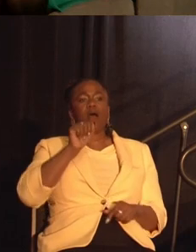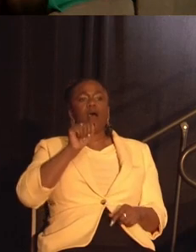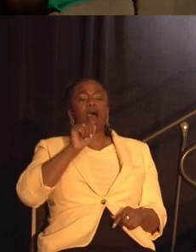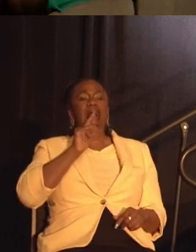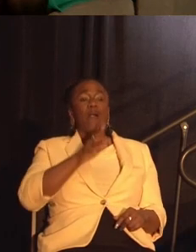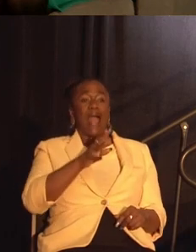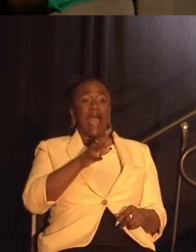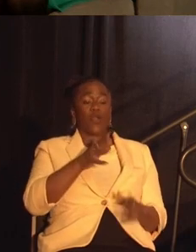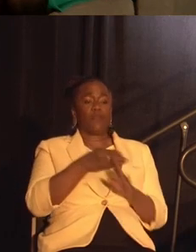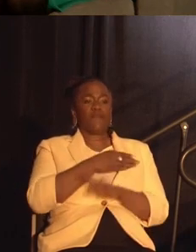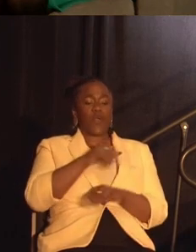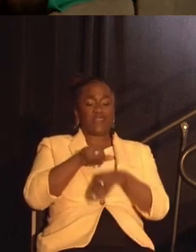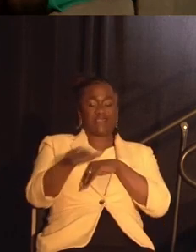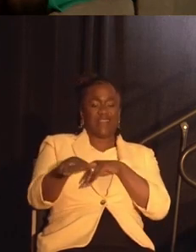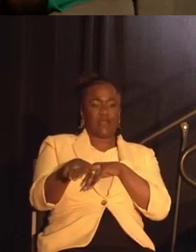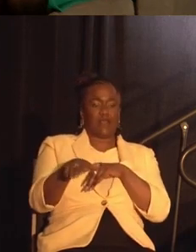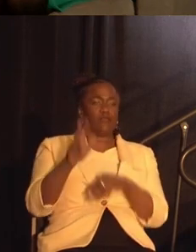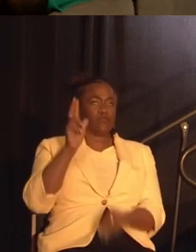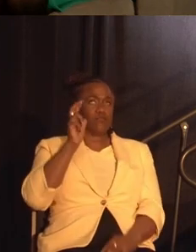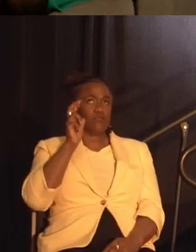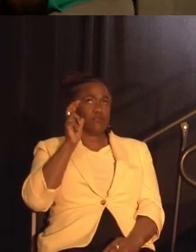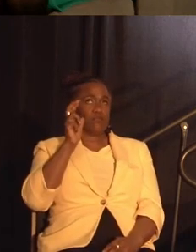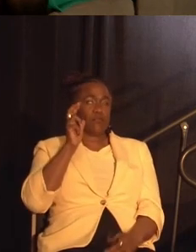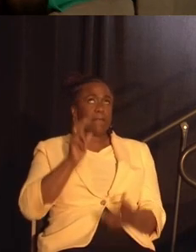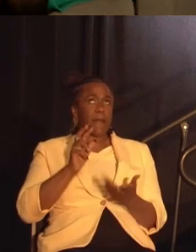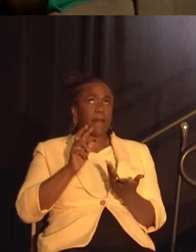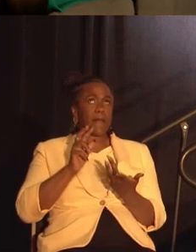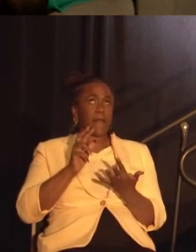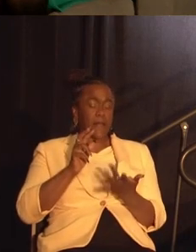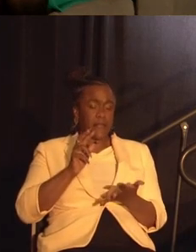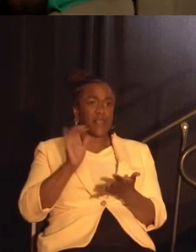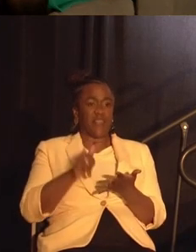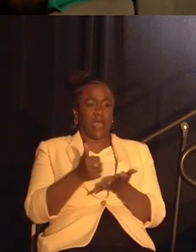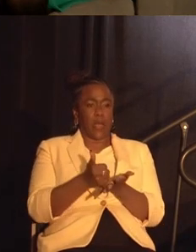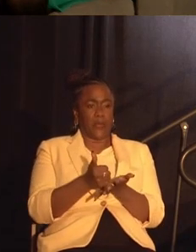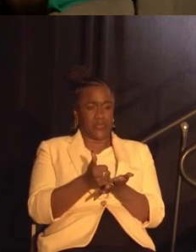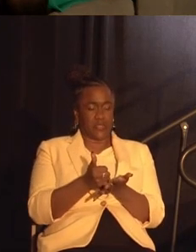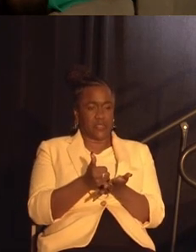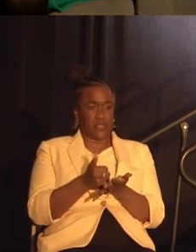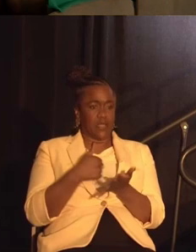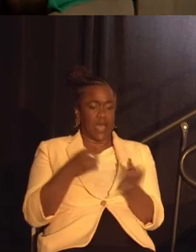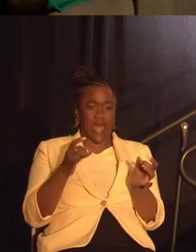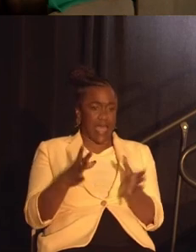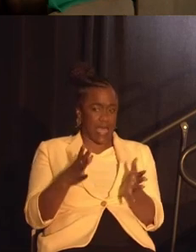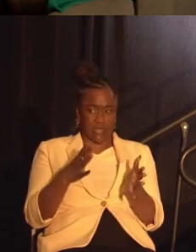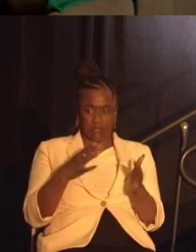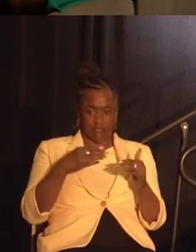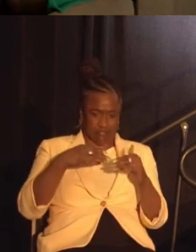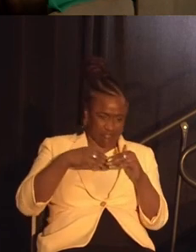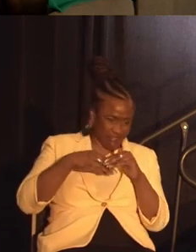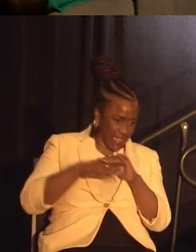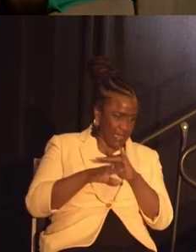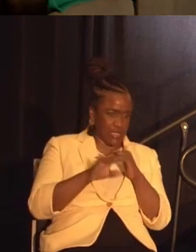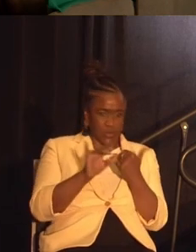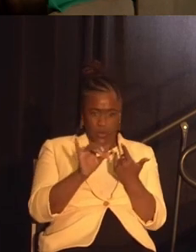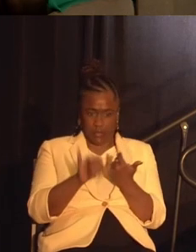to, because for that exact reason. So that helps, because I hate getting into